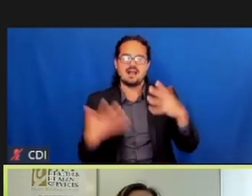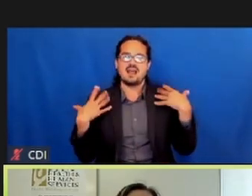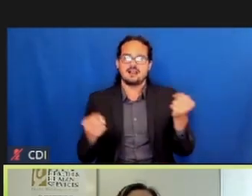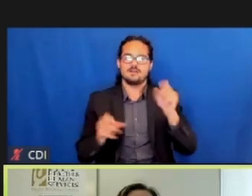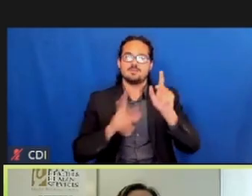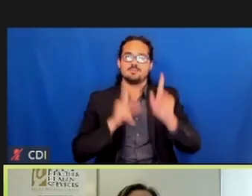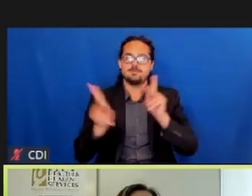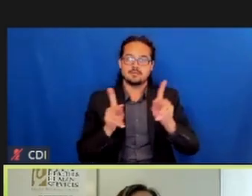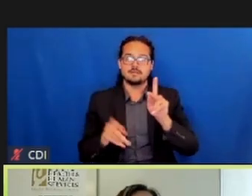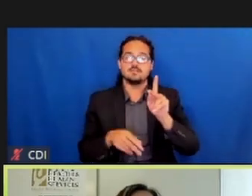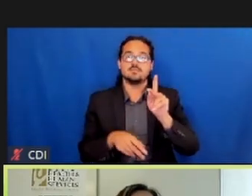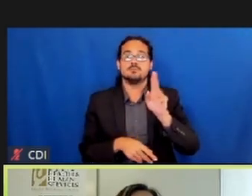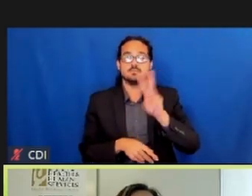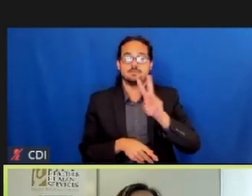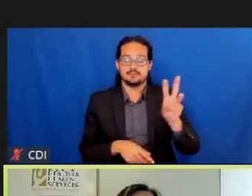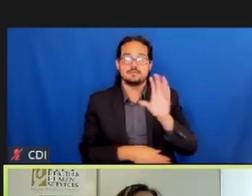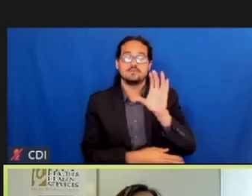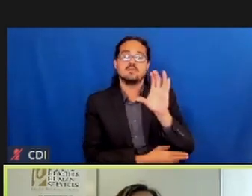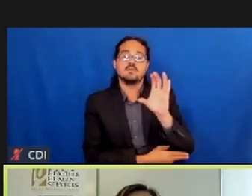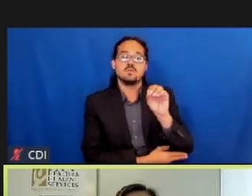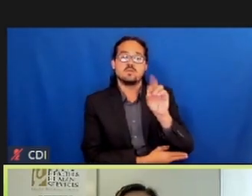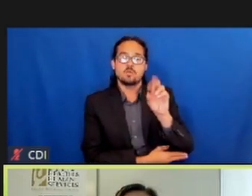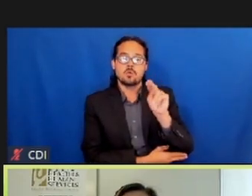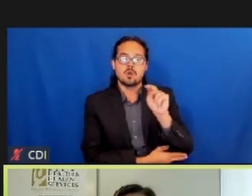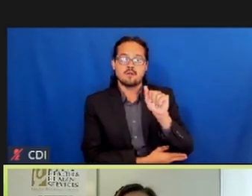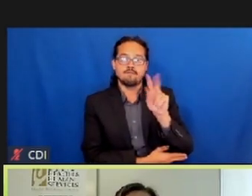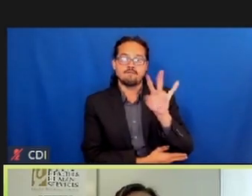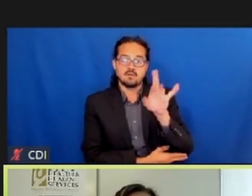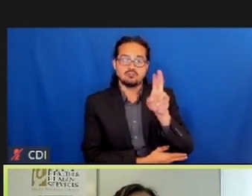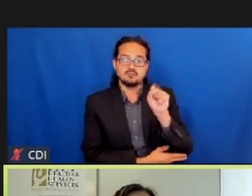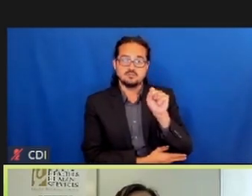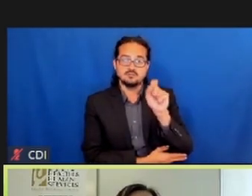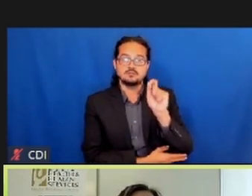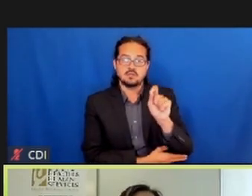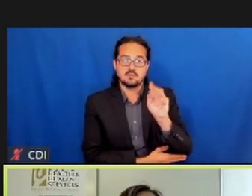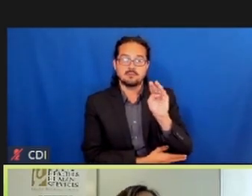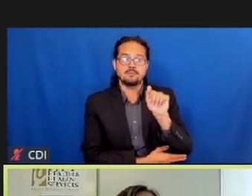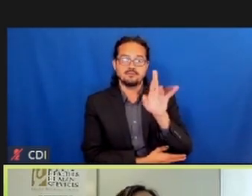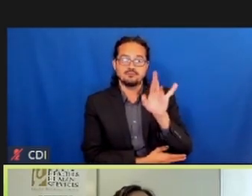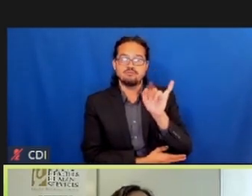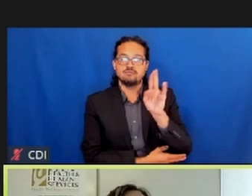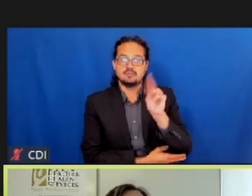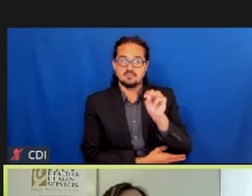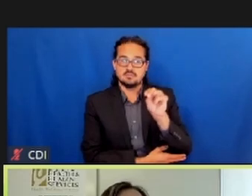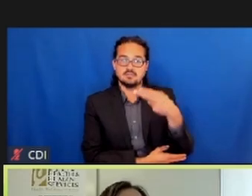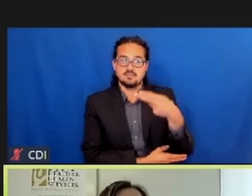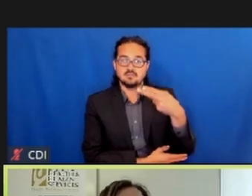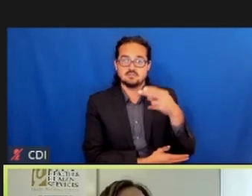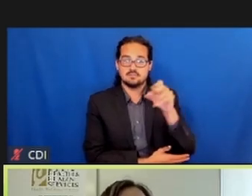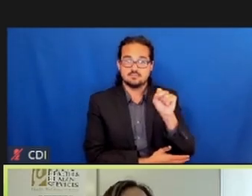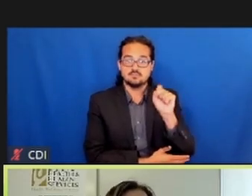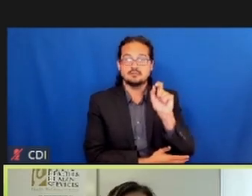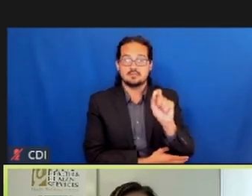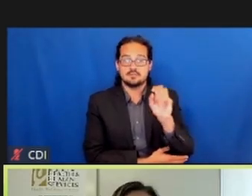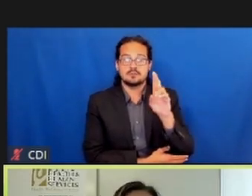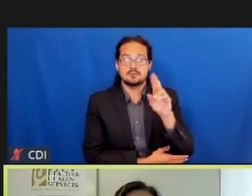coronavirus.marinhhs.org. We also have our status update publication, which 37,000 of you subscribe to. Thank you for that.